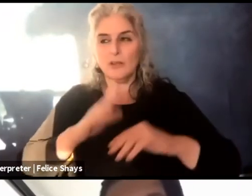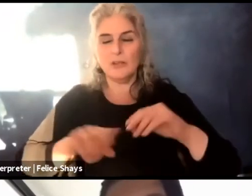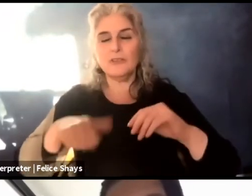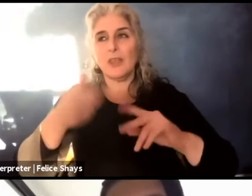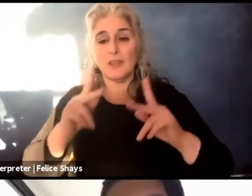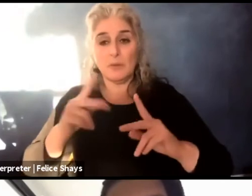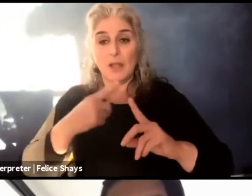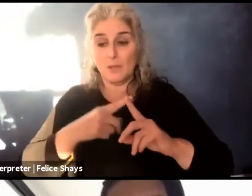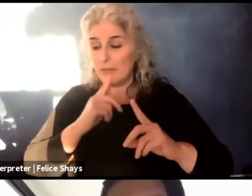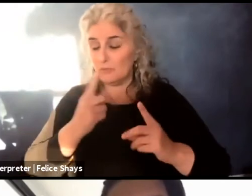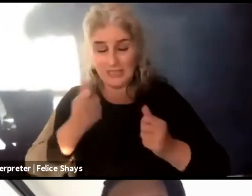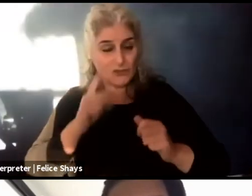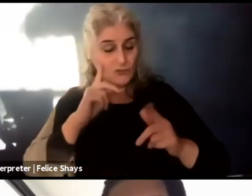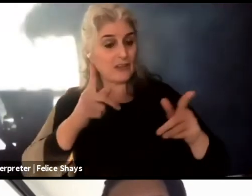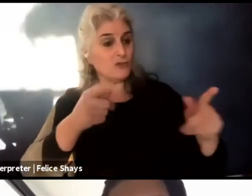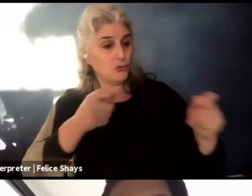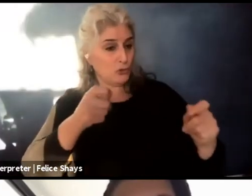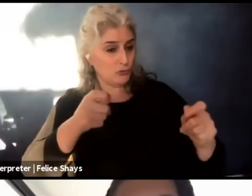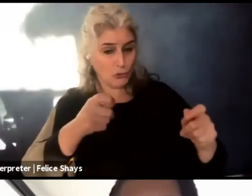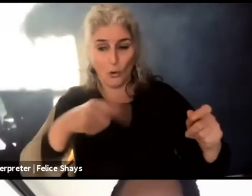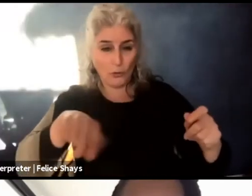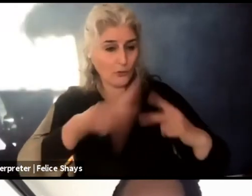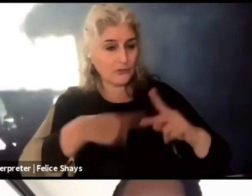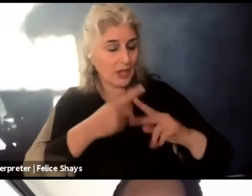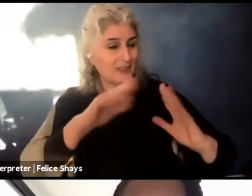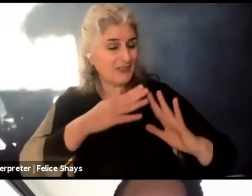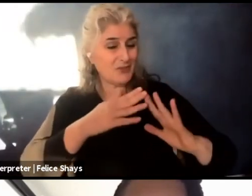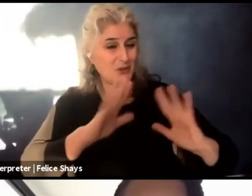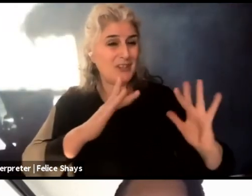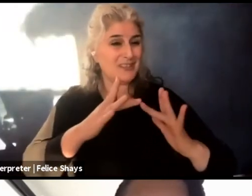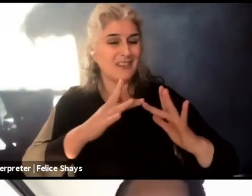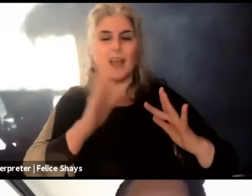communities online will over time have an impact that stretches far beyond the